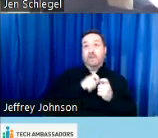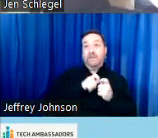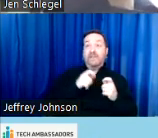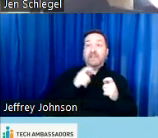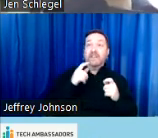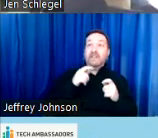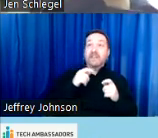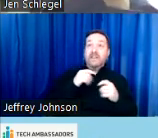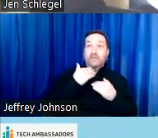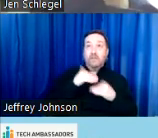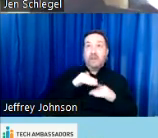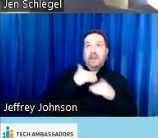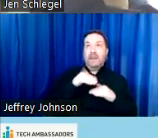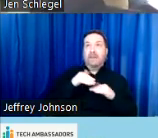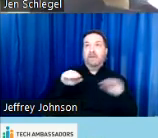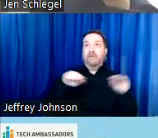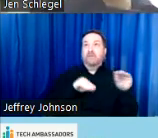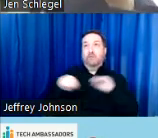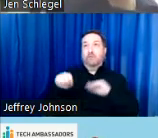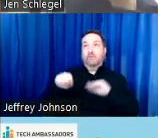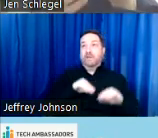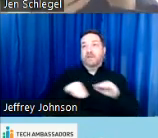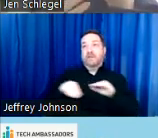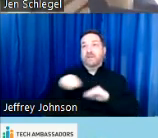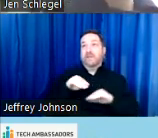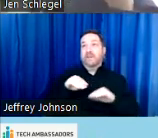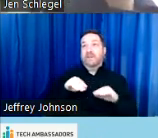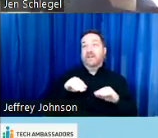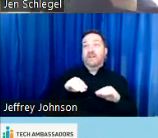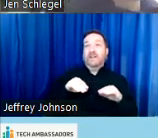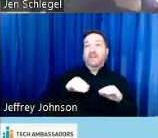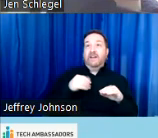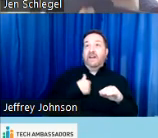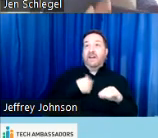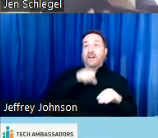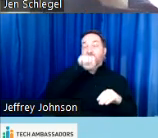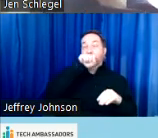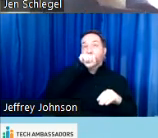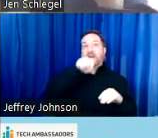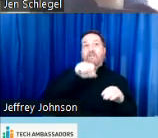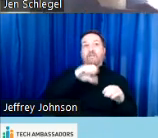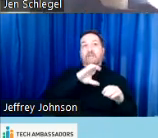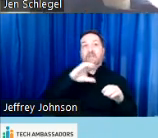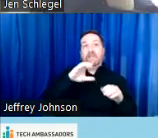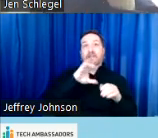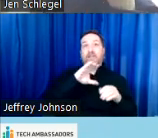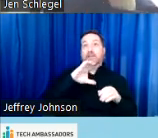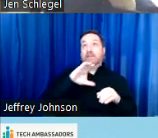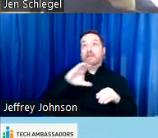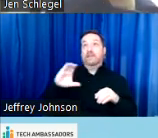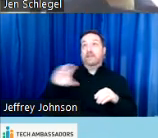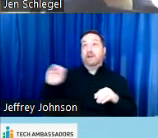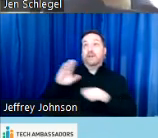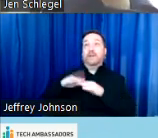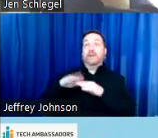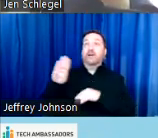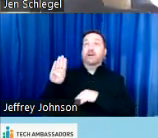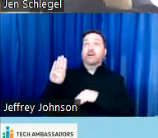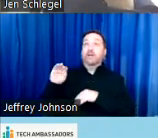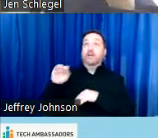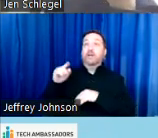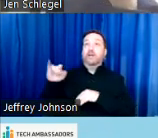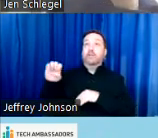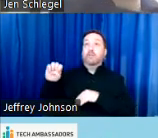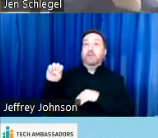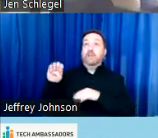limited dexterity. So I love this company called Boogie Board. Not to be confused with like